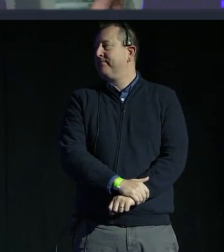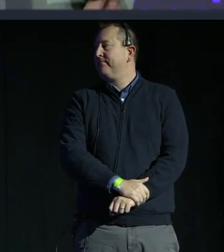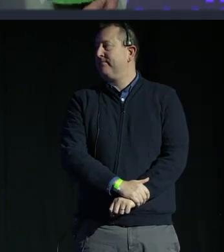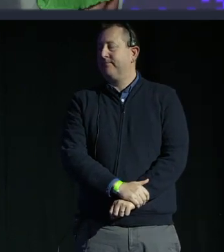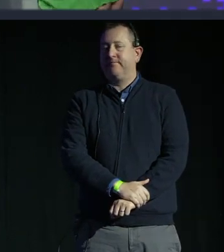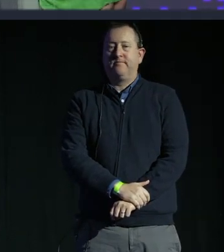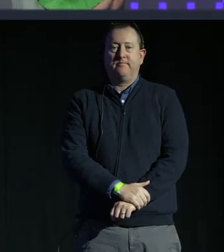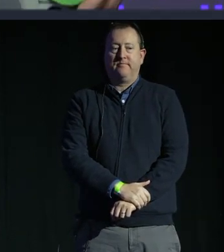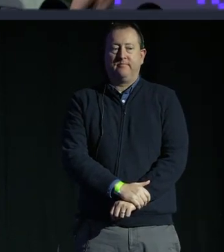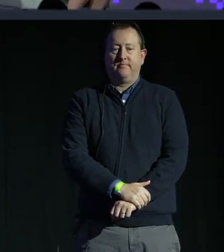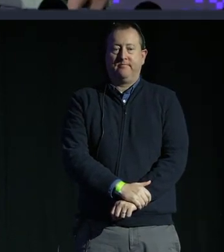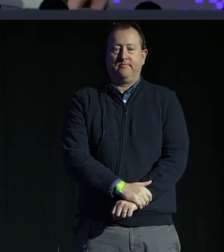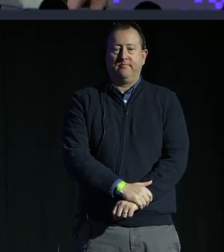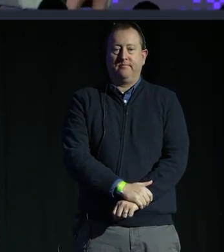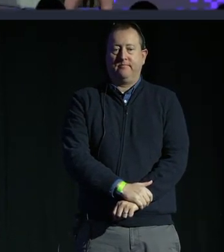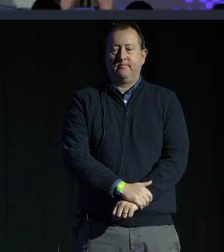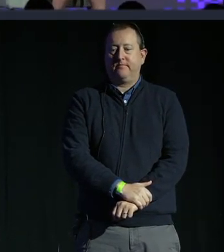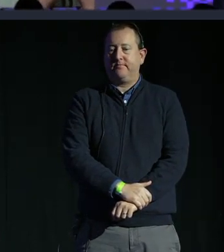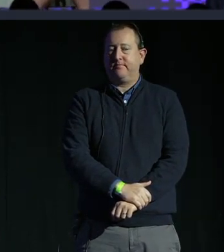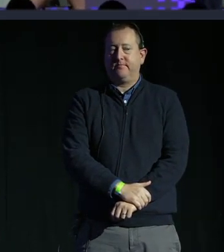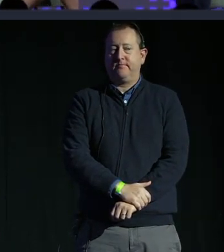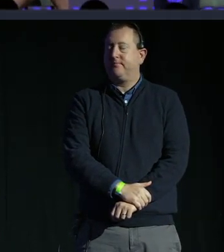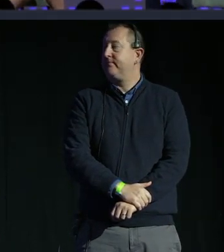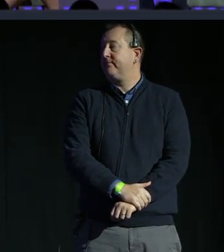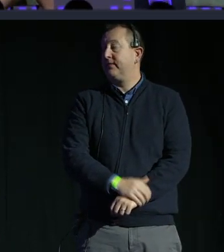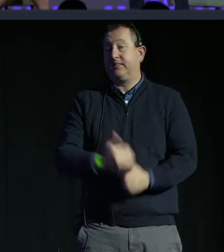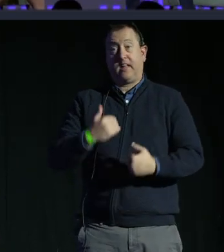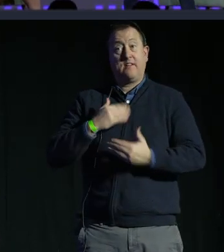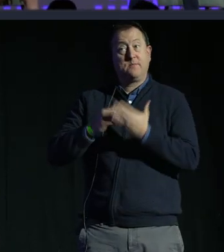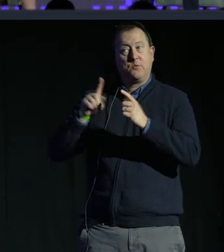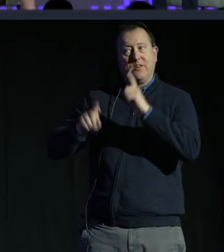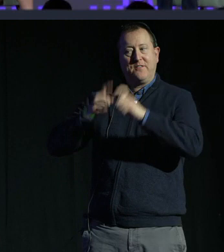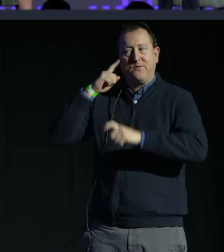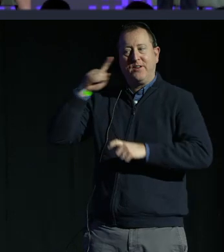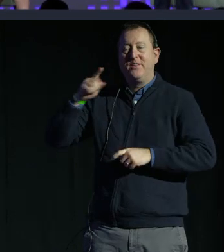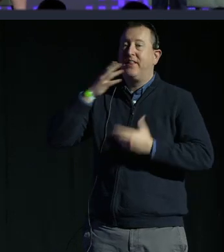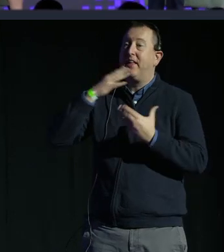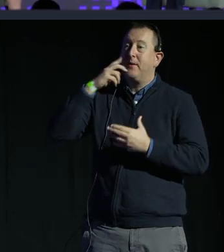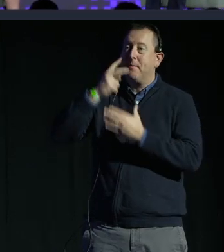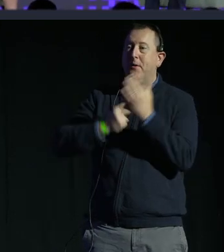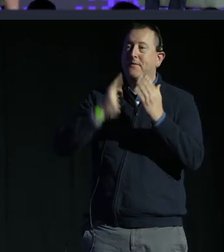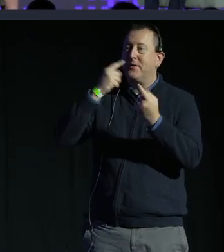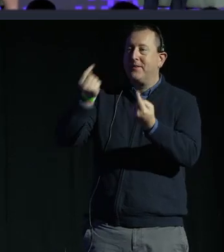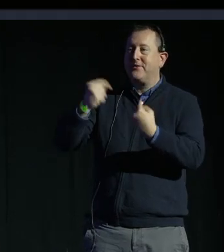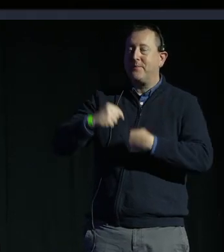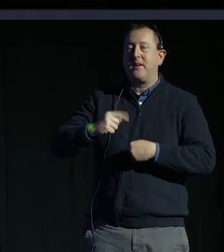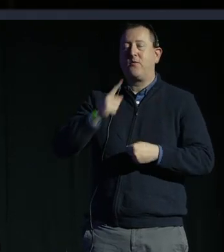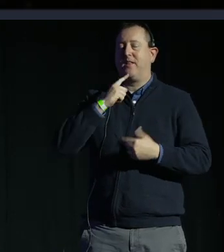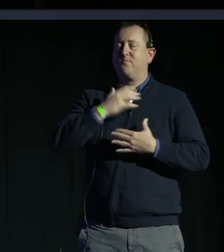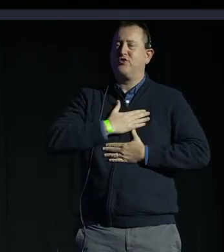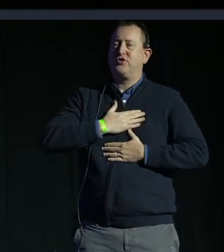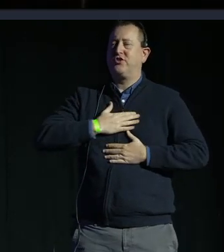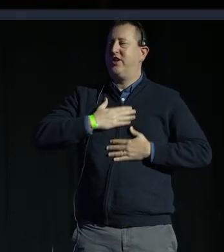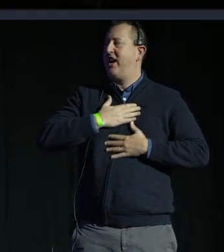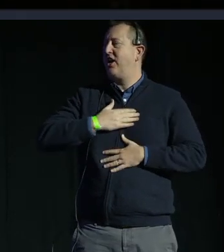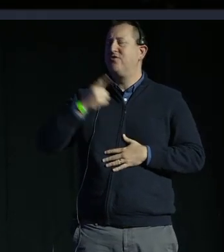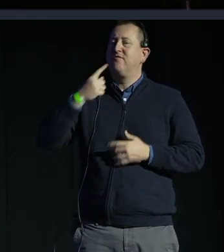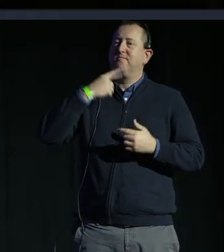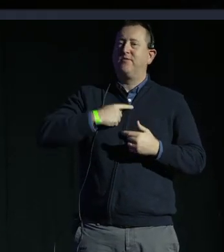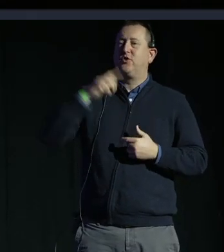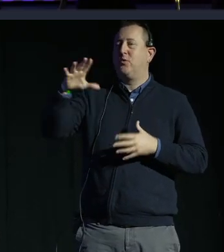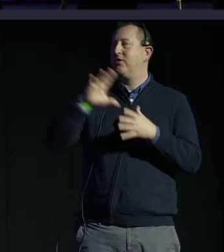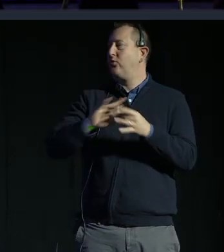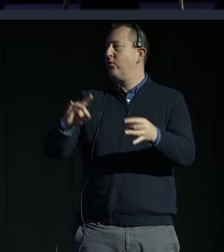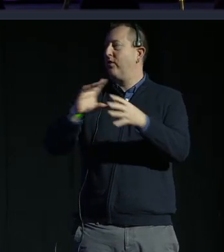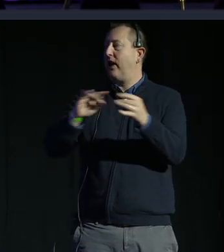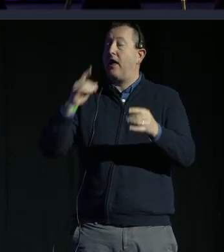All right. I even have some questions for you. Well, thank you both for joining us. I really appreciate you telling a story. I